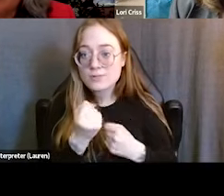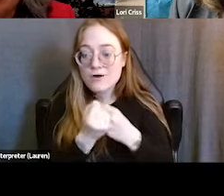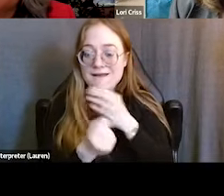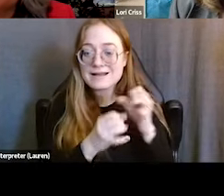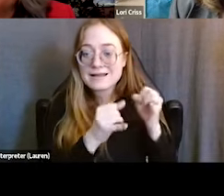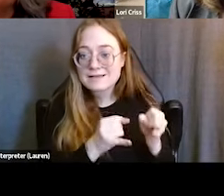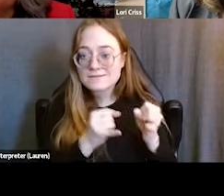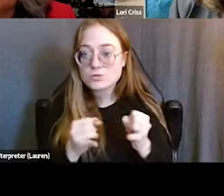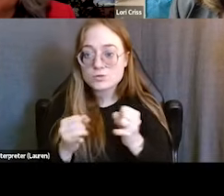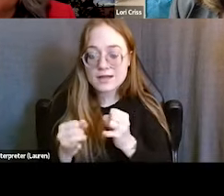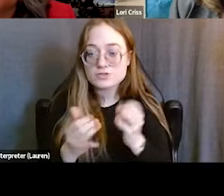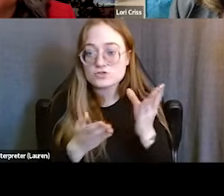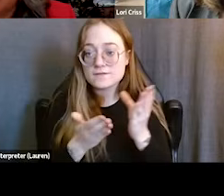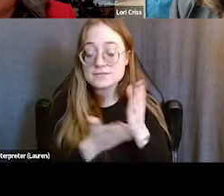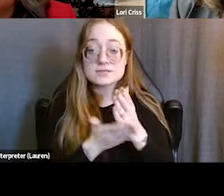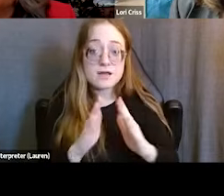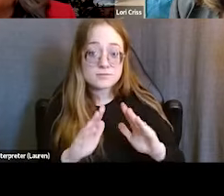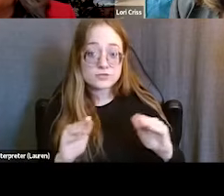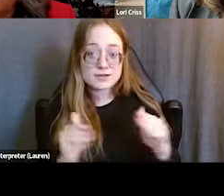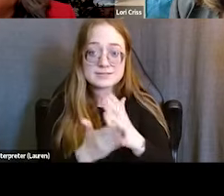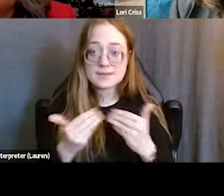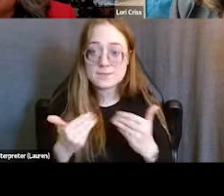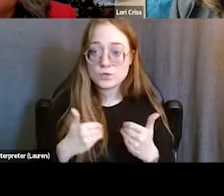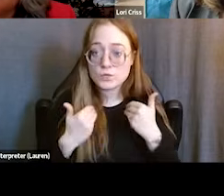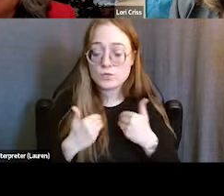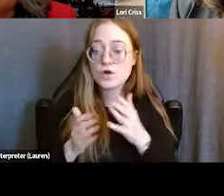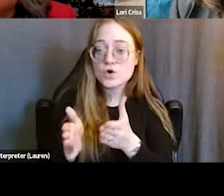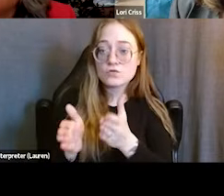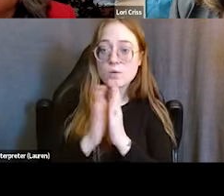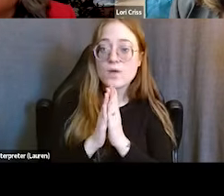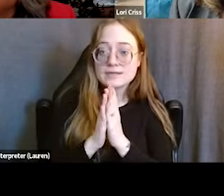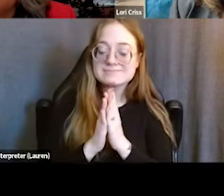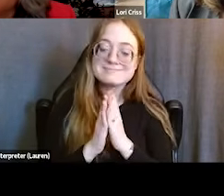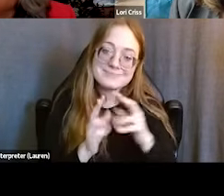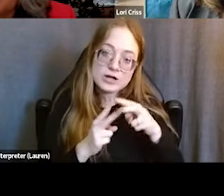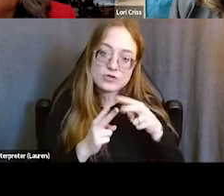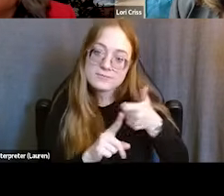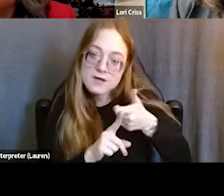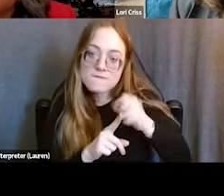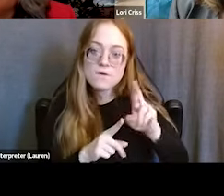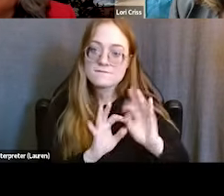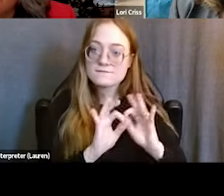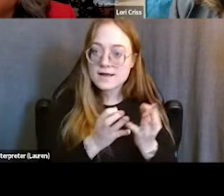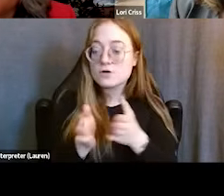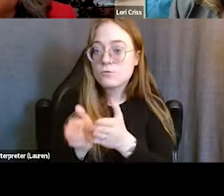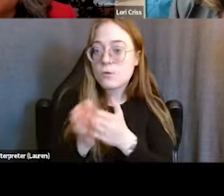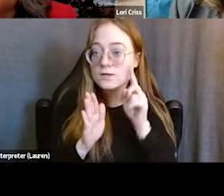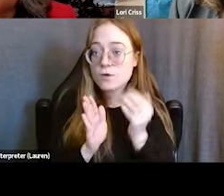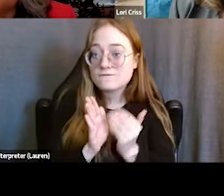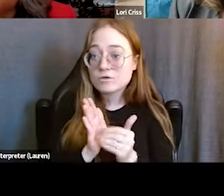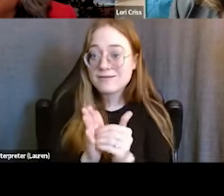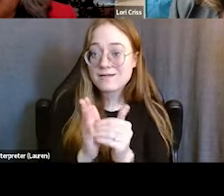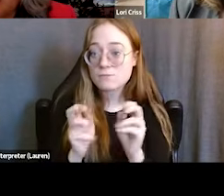services. Some children and youth request, either they or their families request more frequent